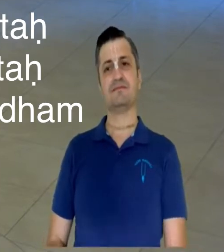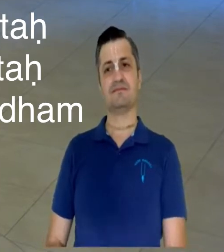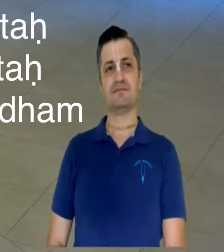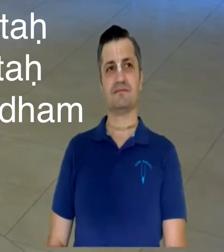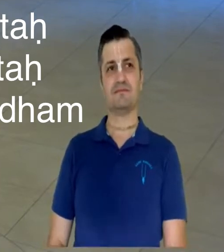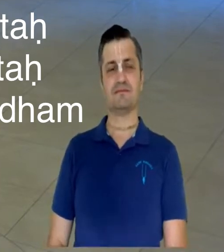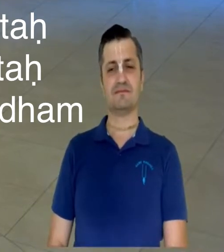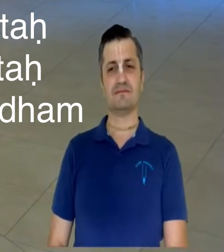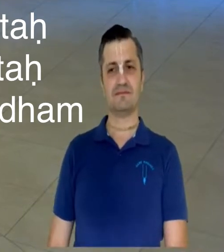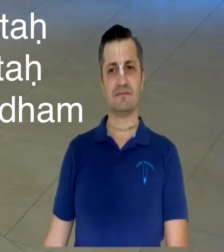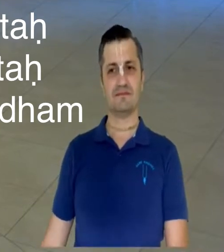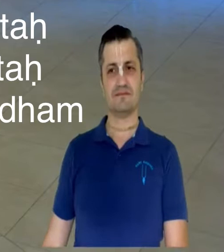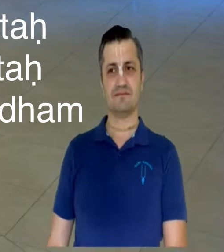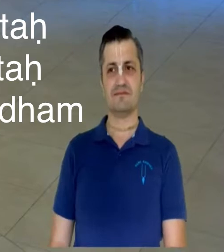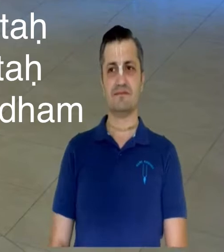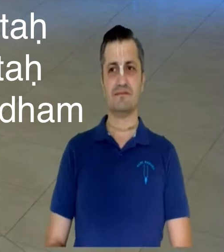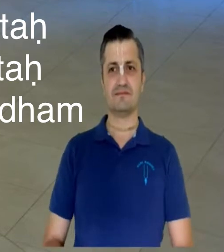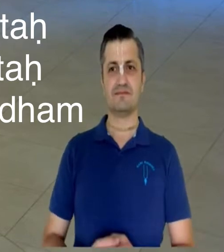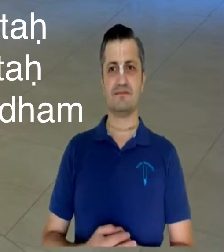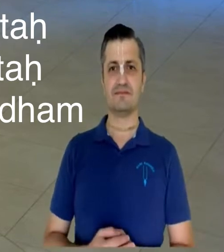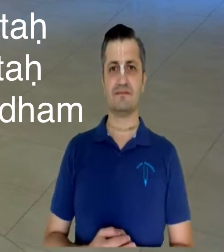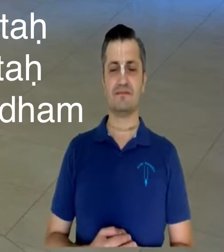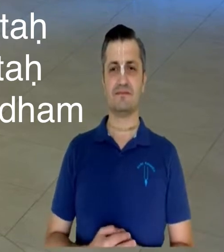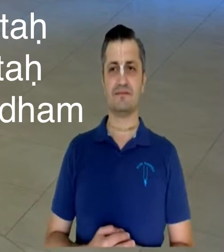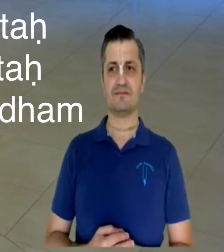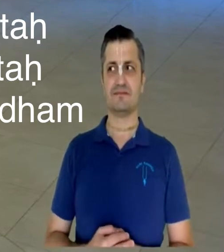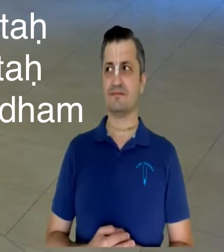Aham Vishvanaro Bhutva